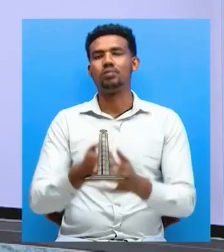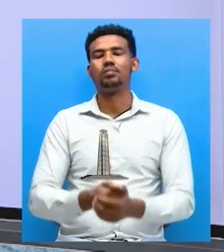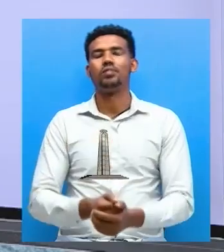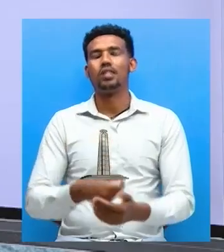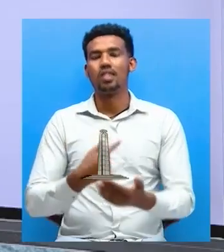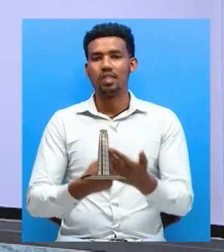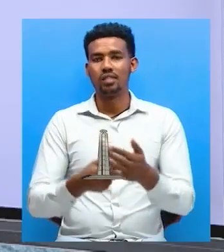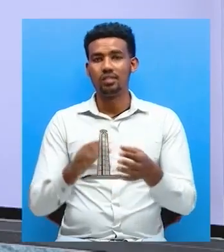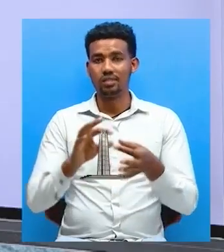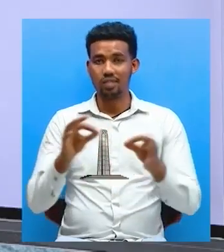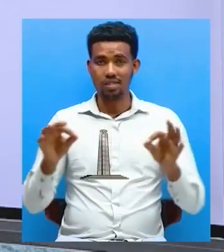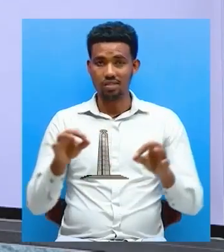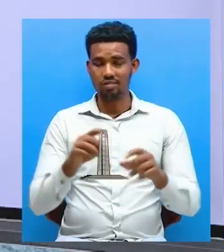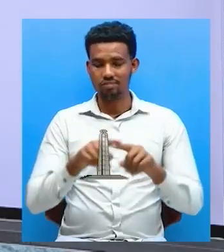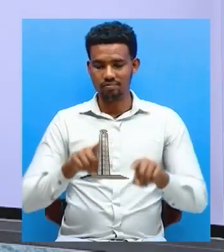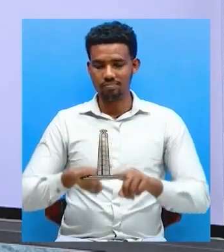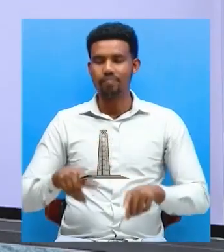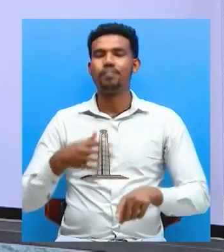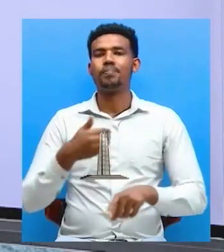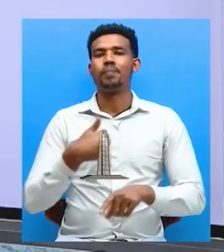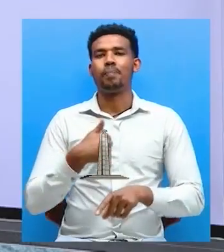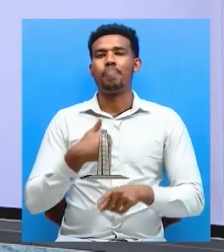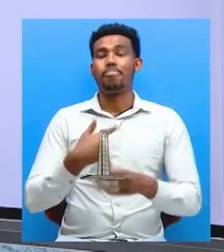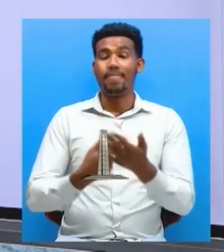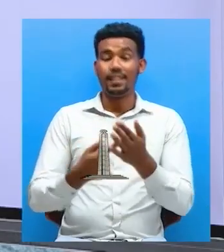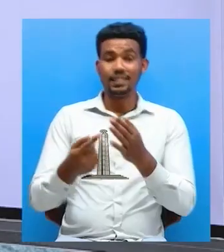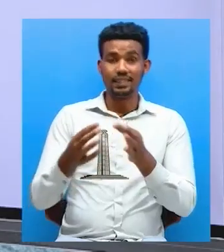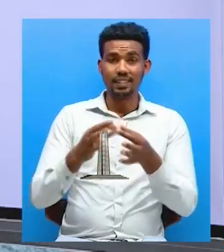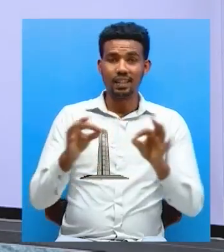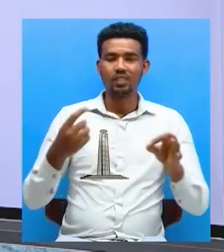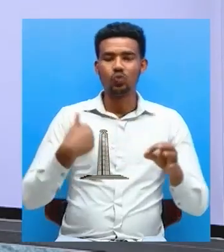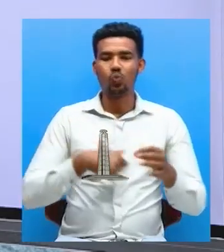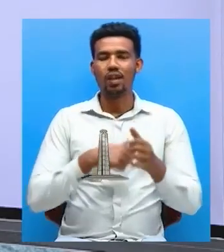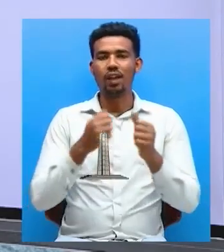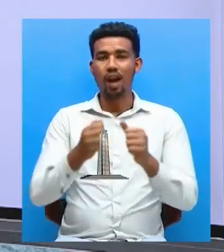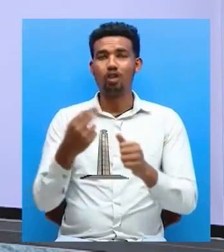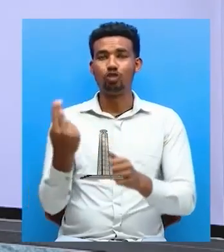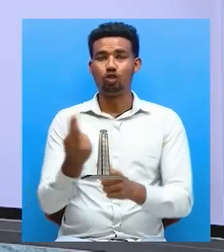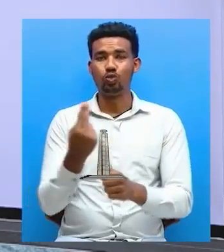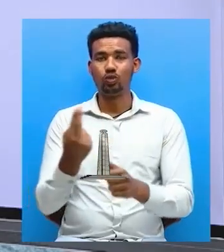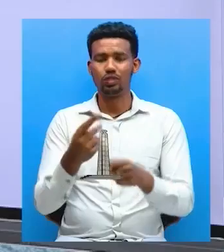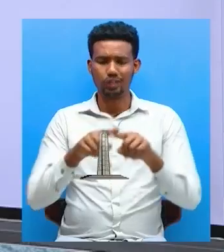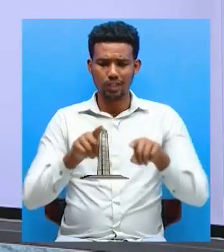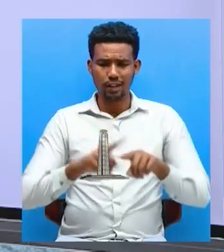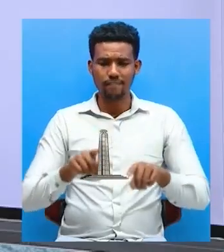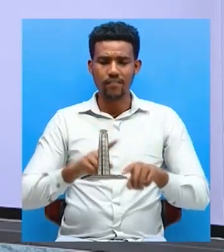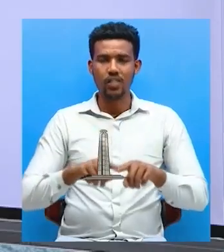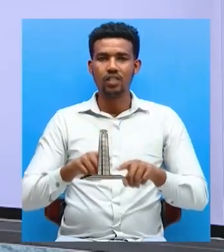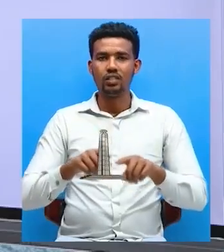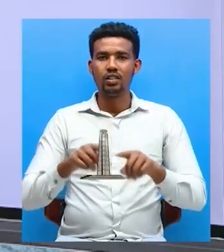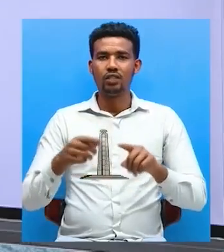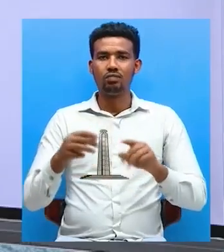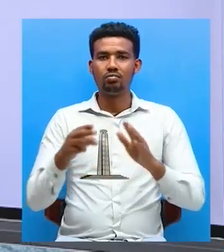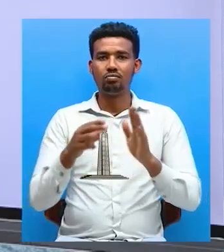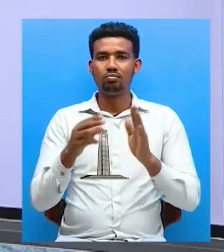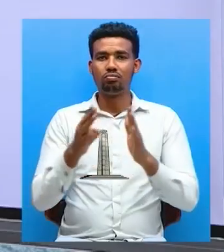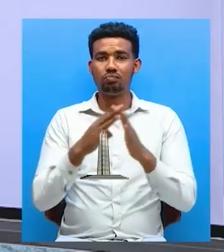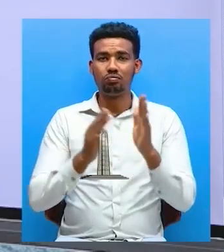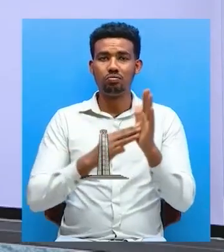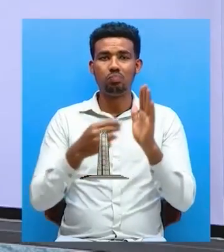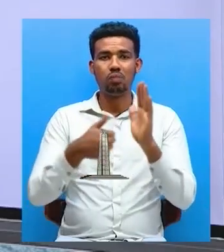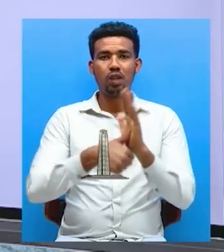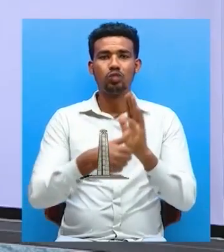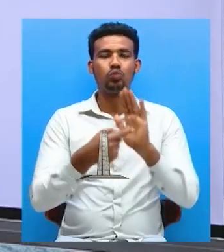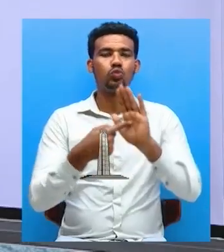exclamatory sentences. When we come to these sentences, we can use different punctuation mark to show